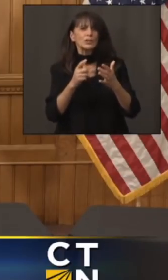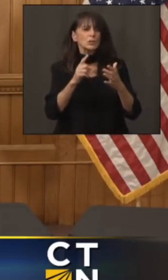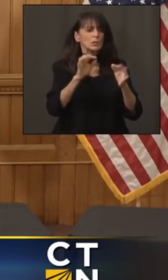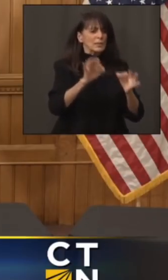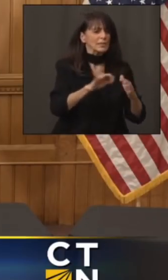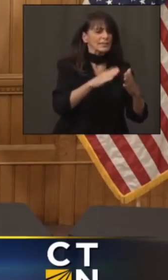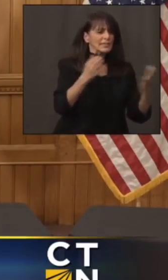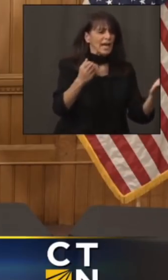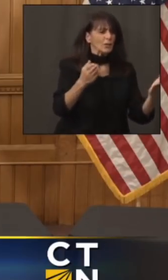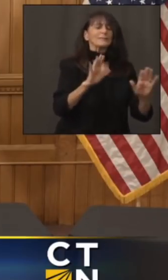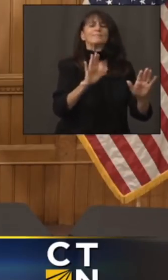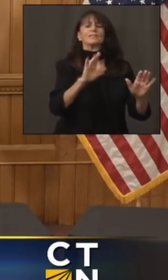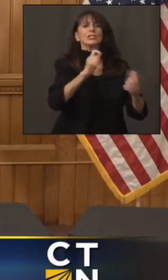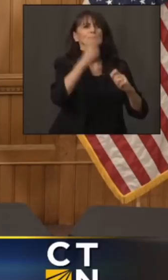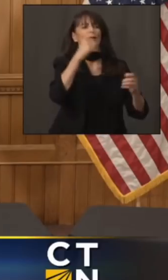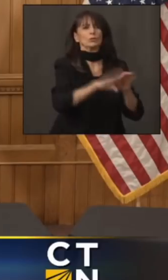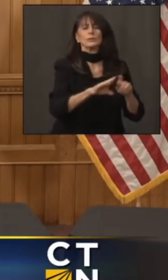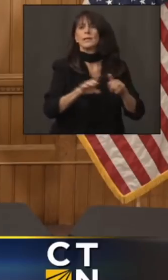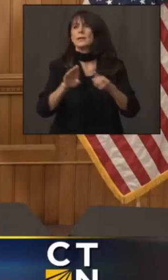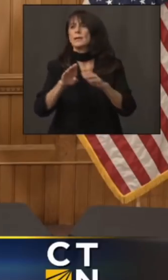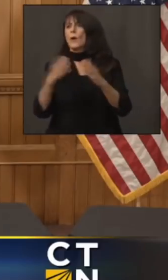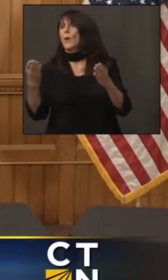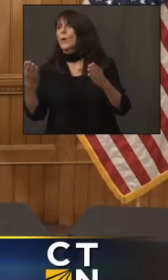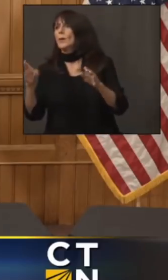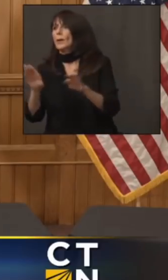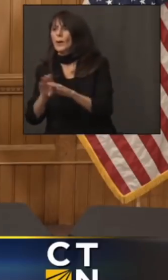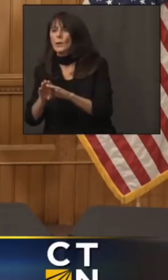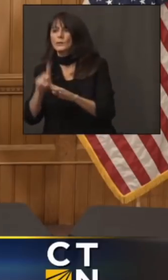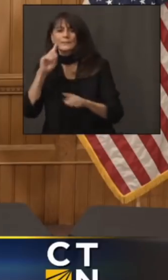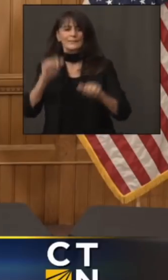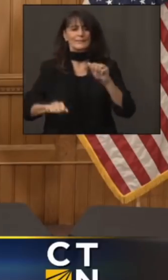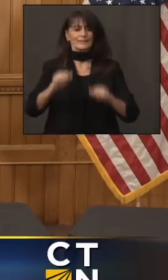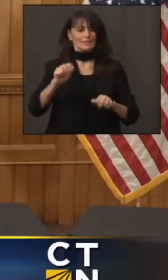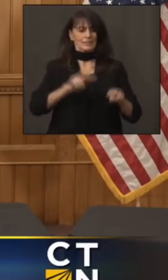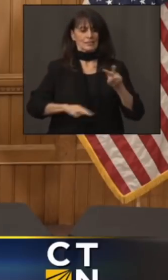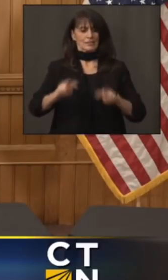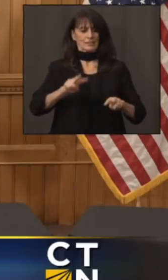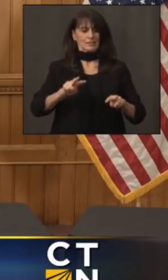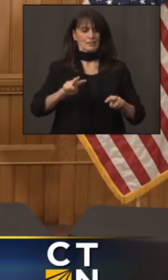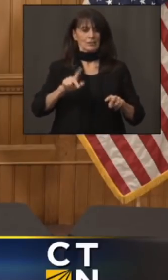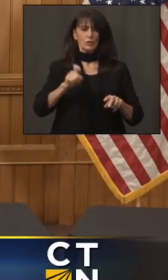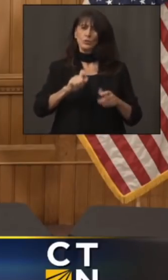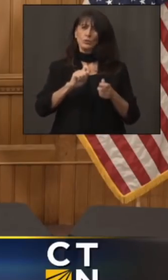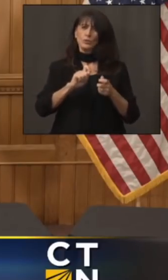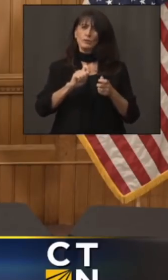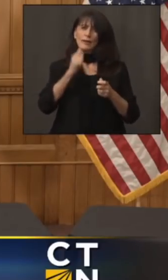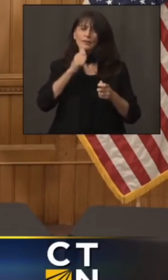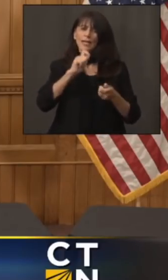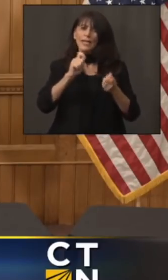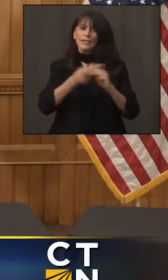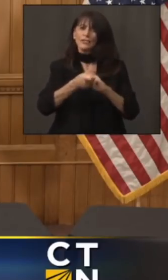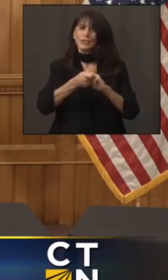not reopening that, the percentage of people? Does it shift almost day to day?